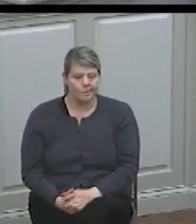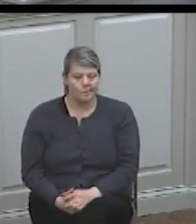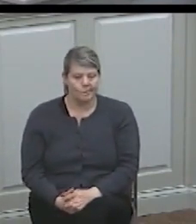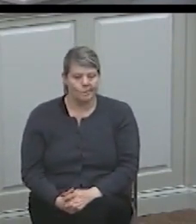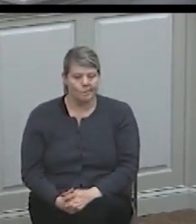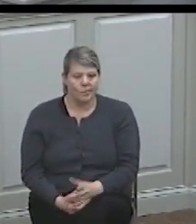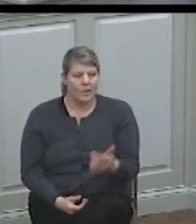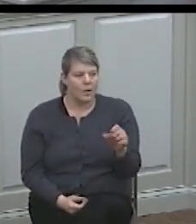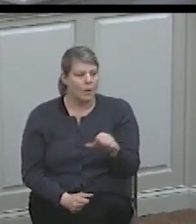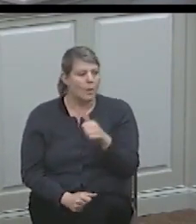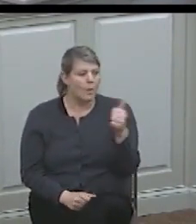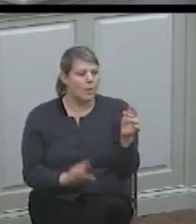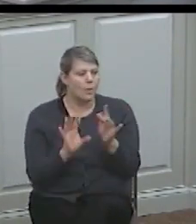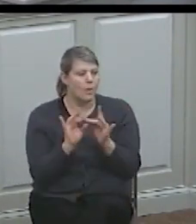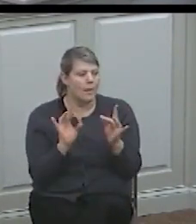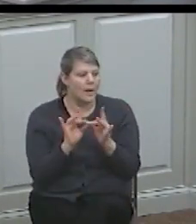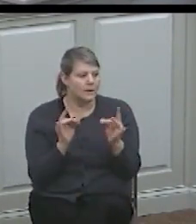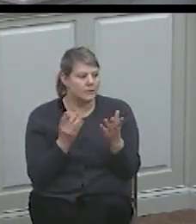Anyone else?